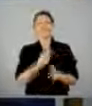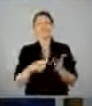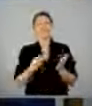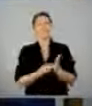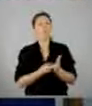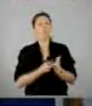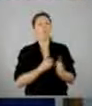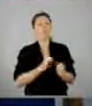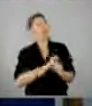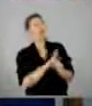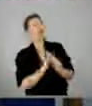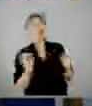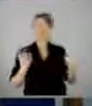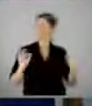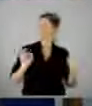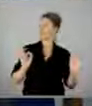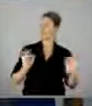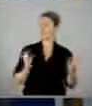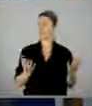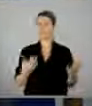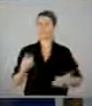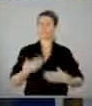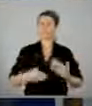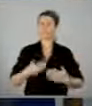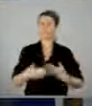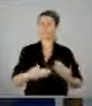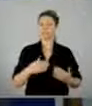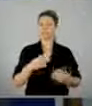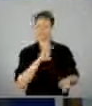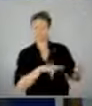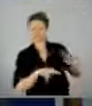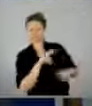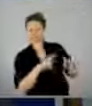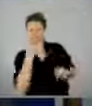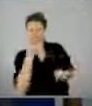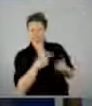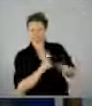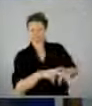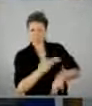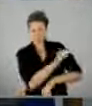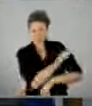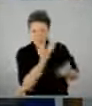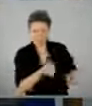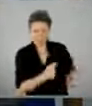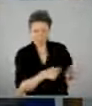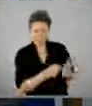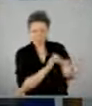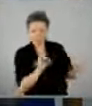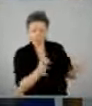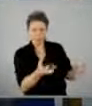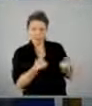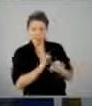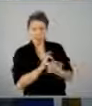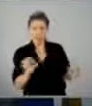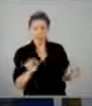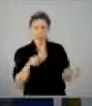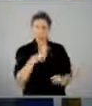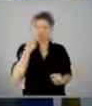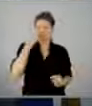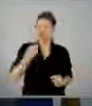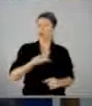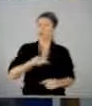trials, more people whose data can be assessed for safety and performance of these vaccines. and it showed 100% efficacy